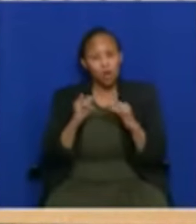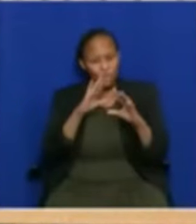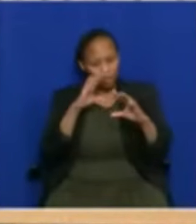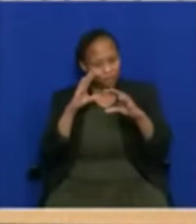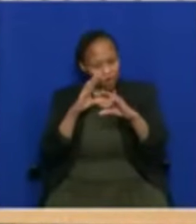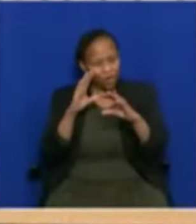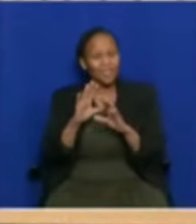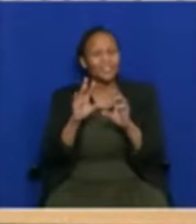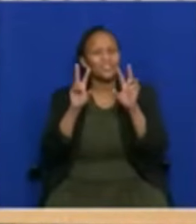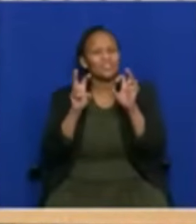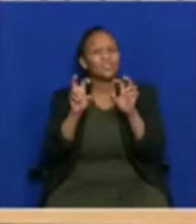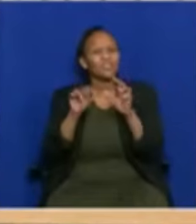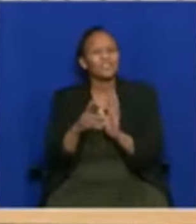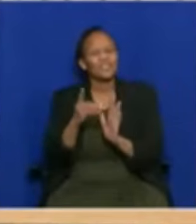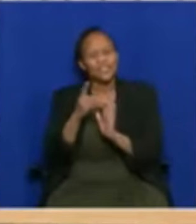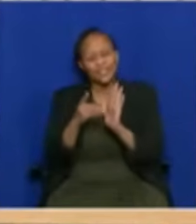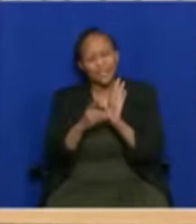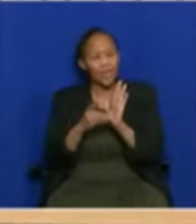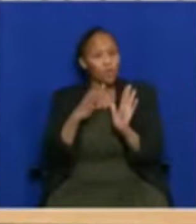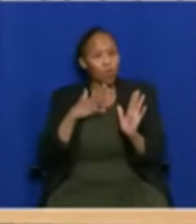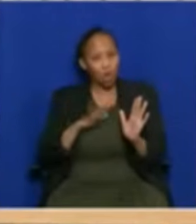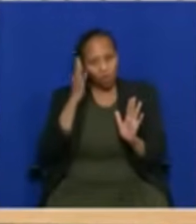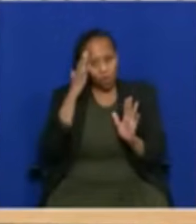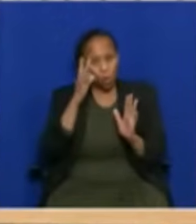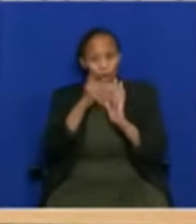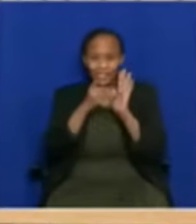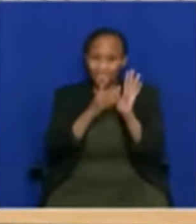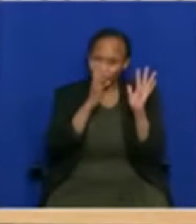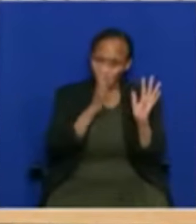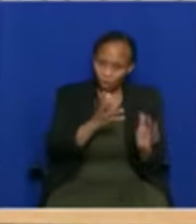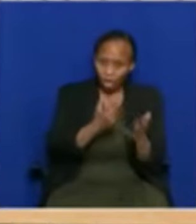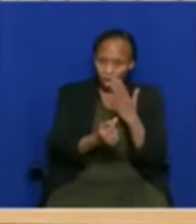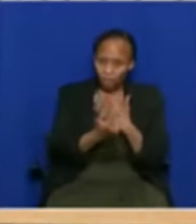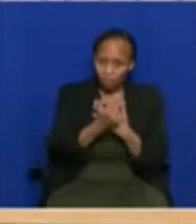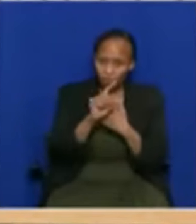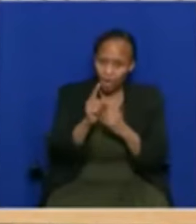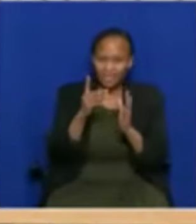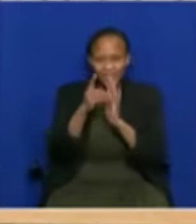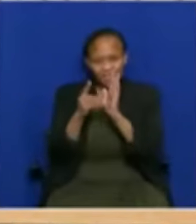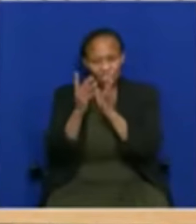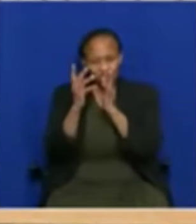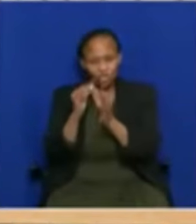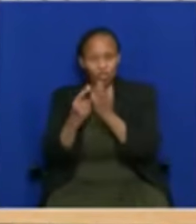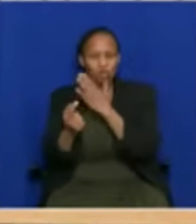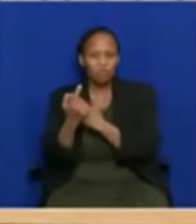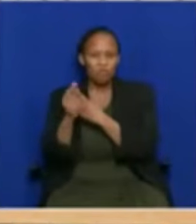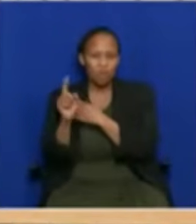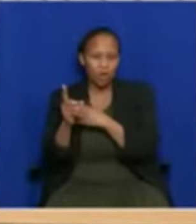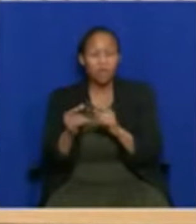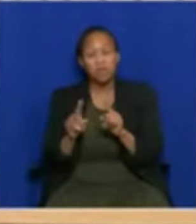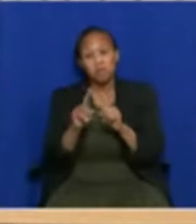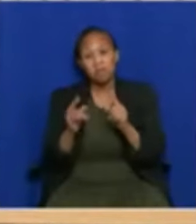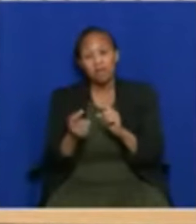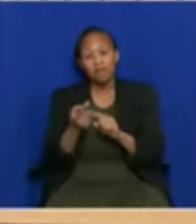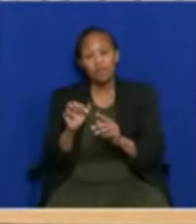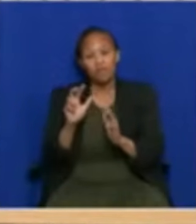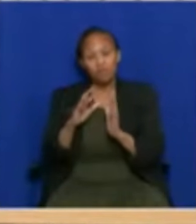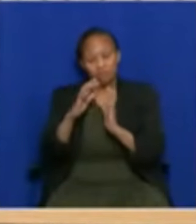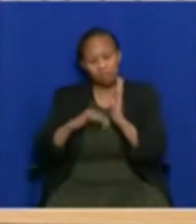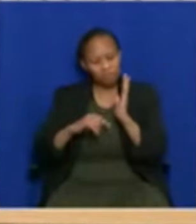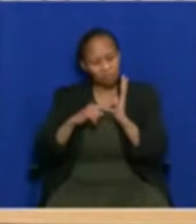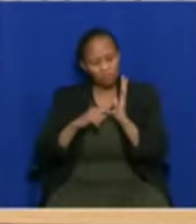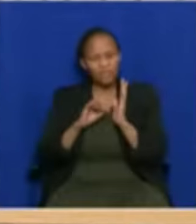date. So is there anything in this affidavit? I don't see a date necessarily, but I could very well have missed